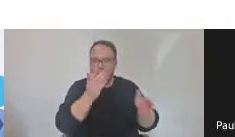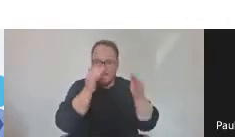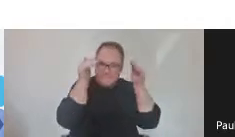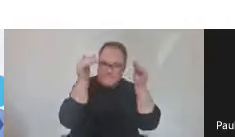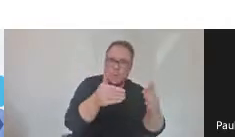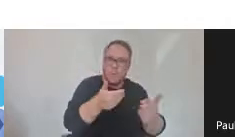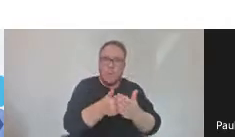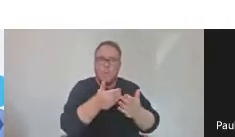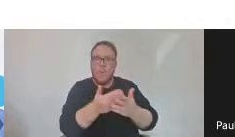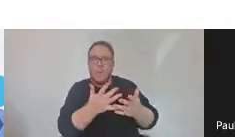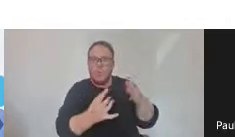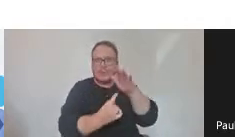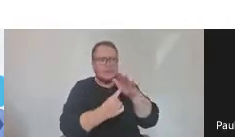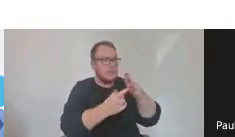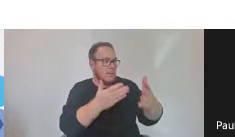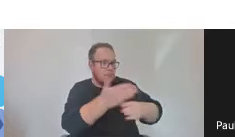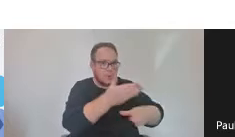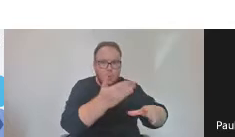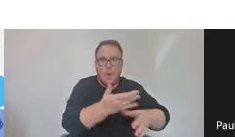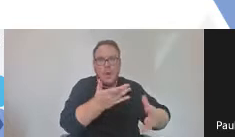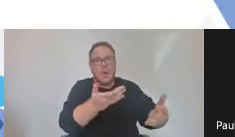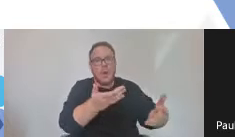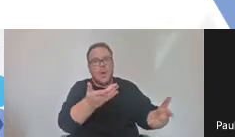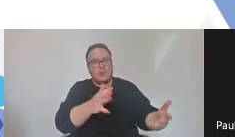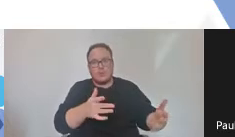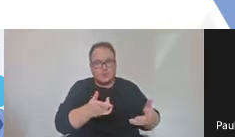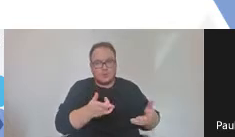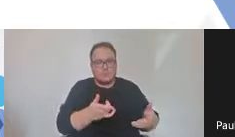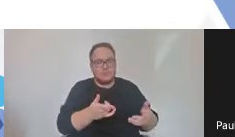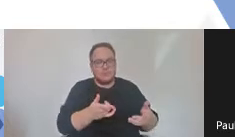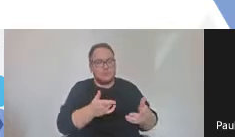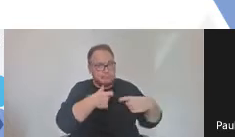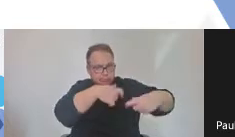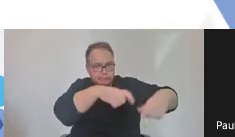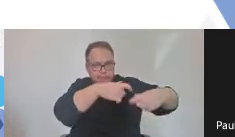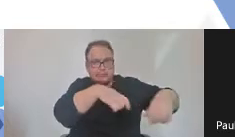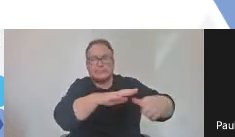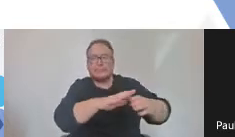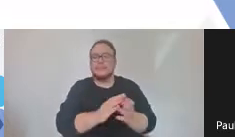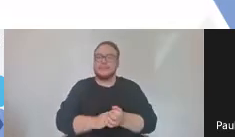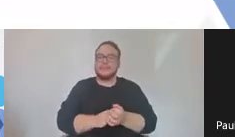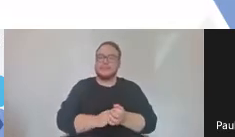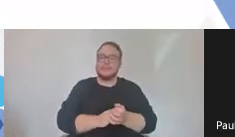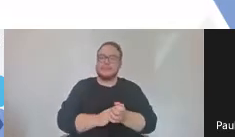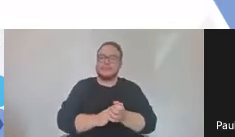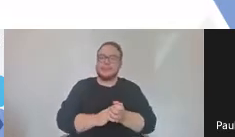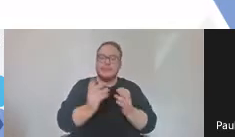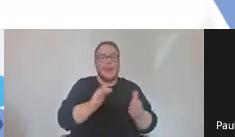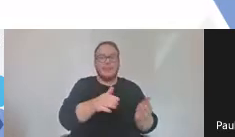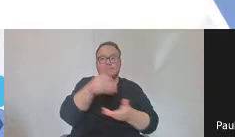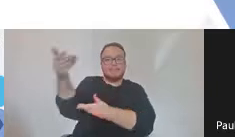to do. I'm going to hand over to Dr. Shami Noor, who's going to talk a little bit more about targeted vaccination.